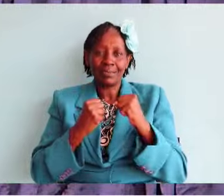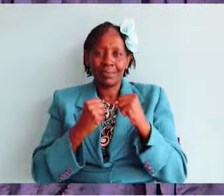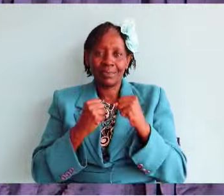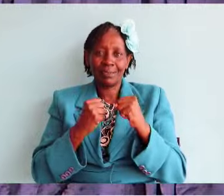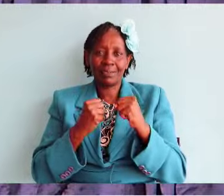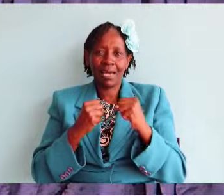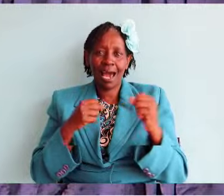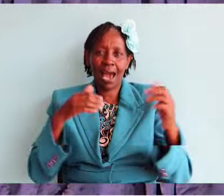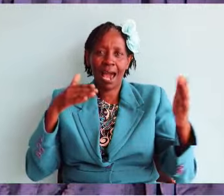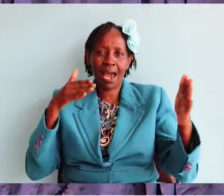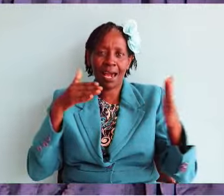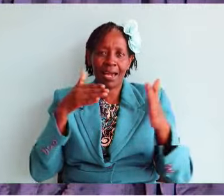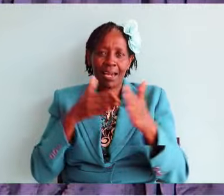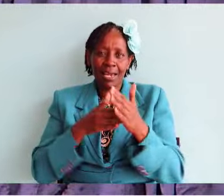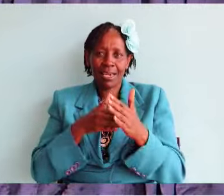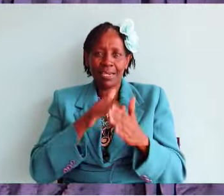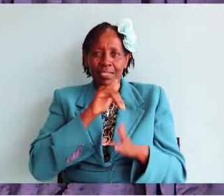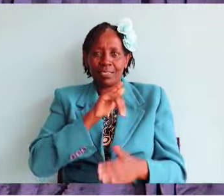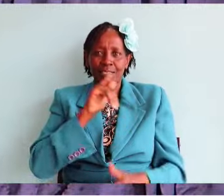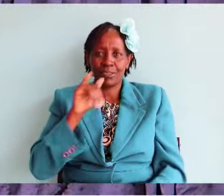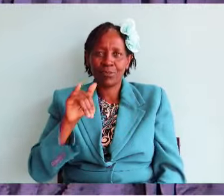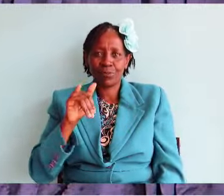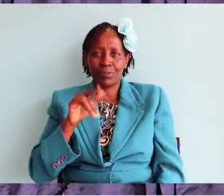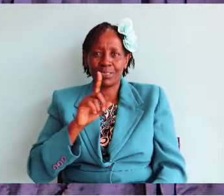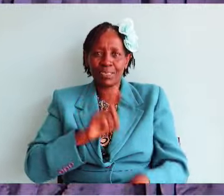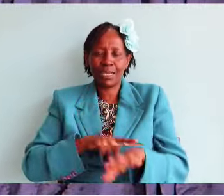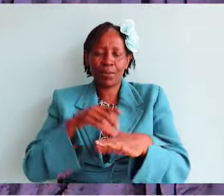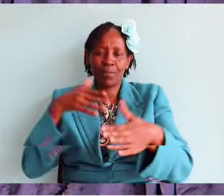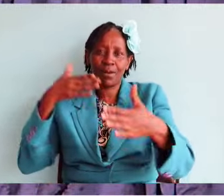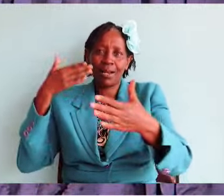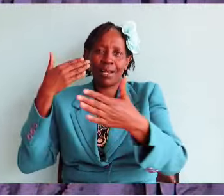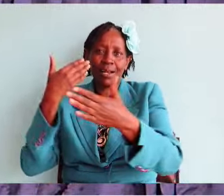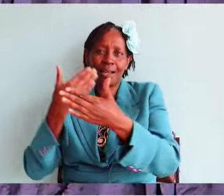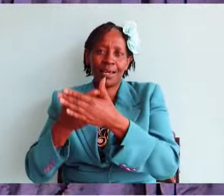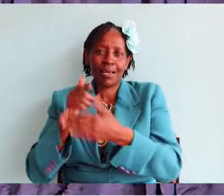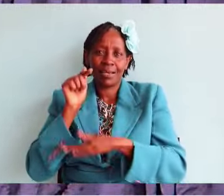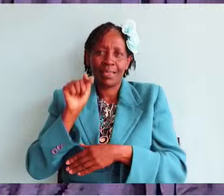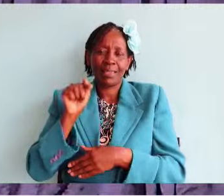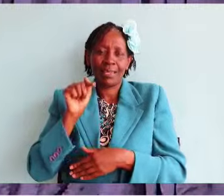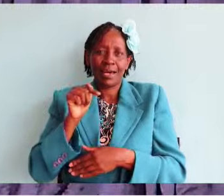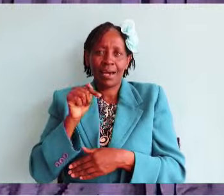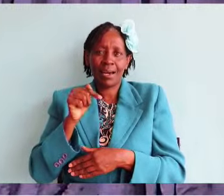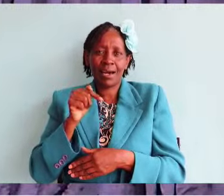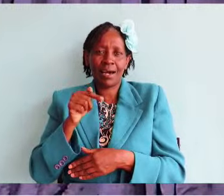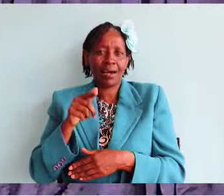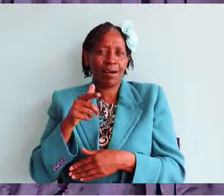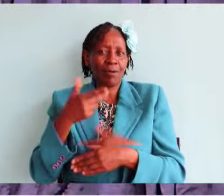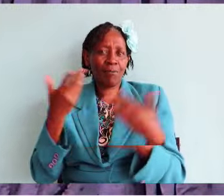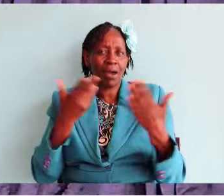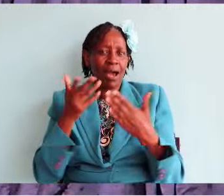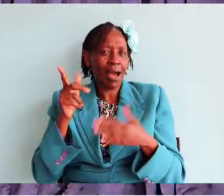them. Because when they reach down there, and as they are somewhere listening,